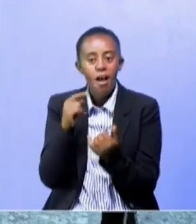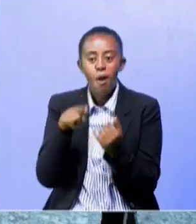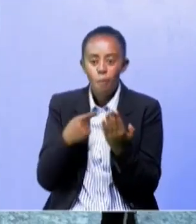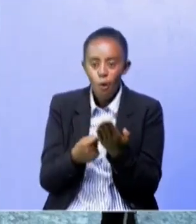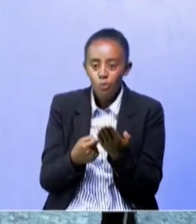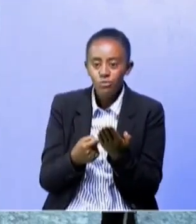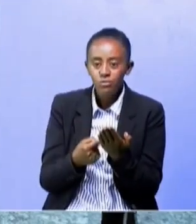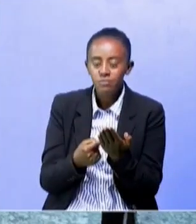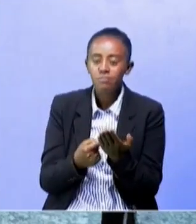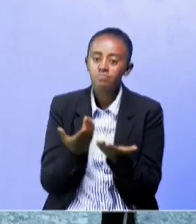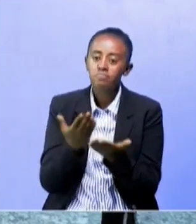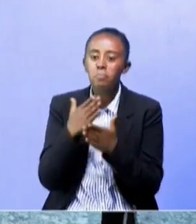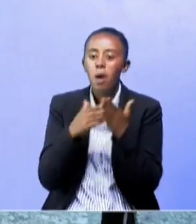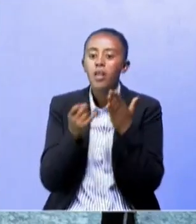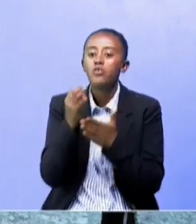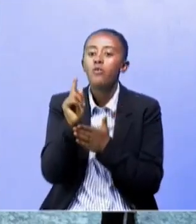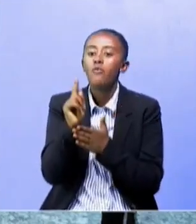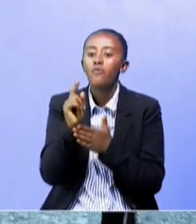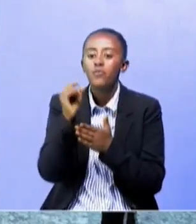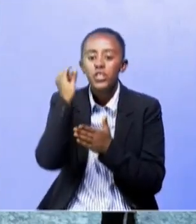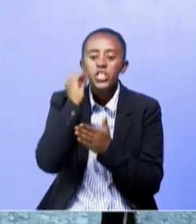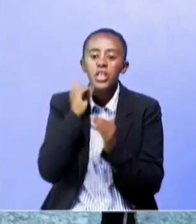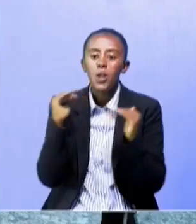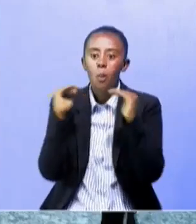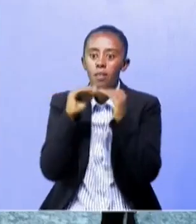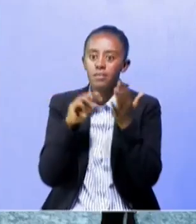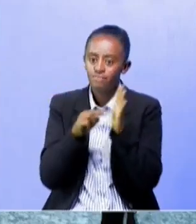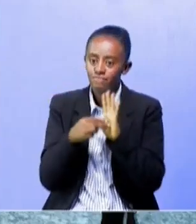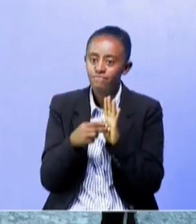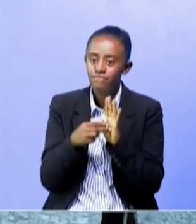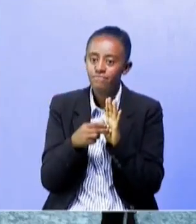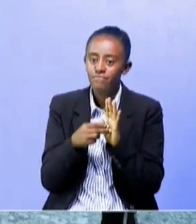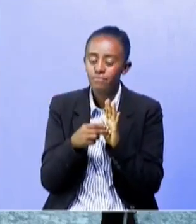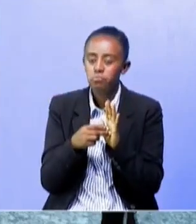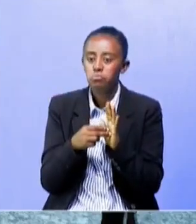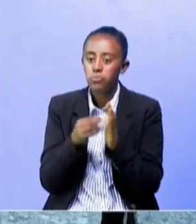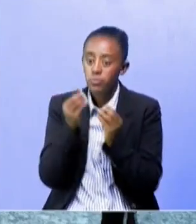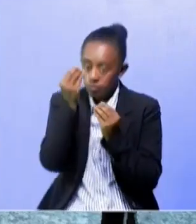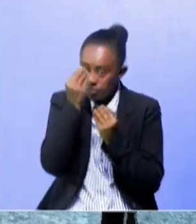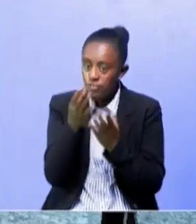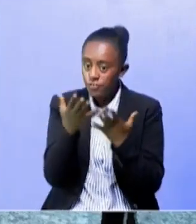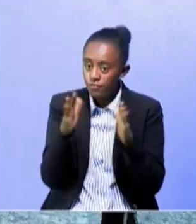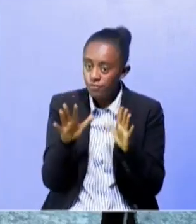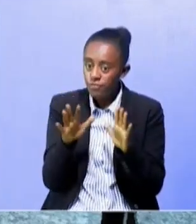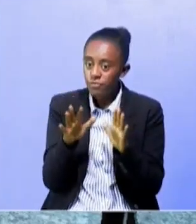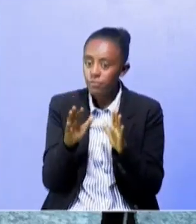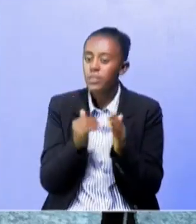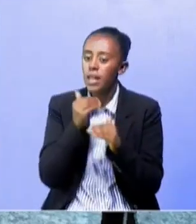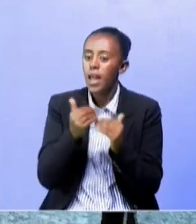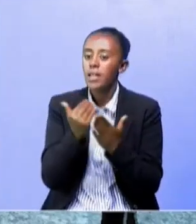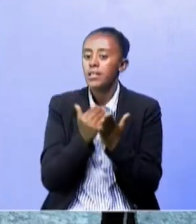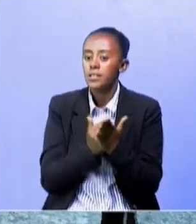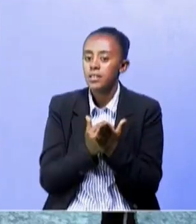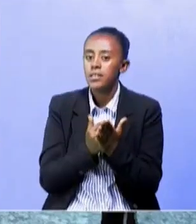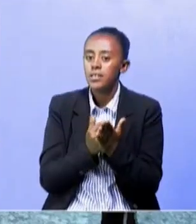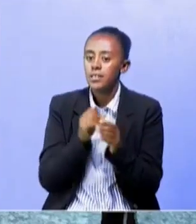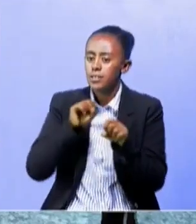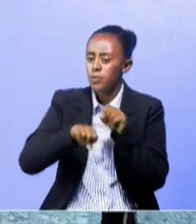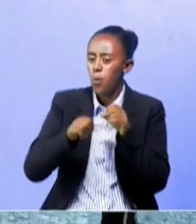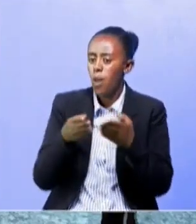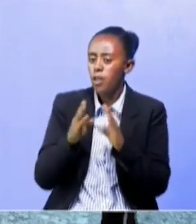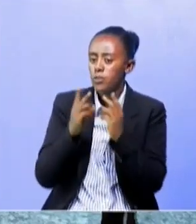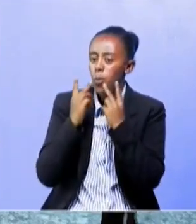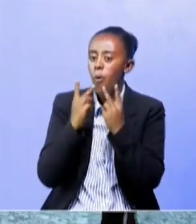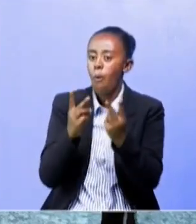these parts of gender equality, what do you mean? As I have informed you, you will see the next lesson. So let's go